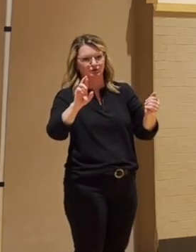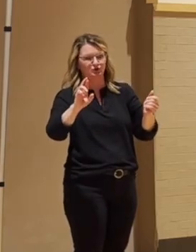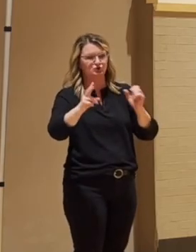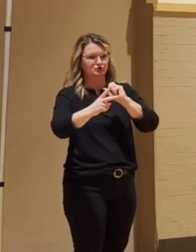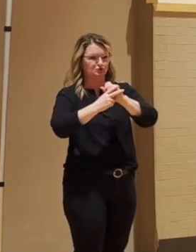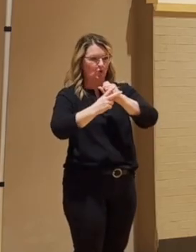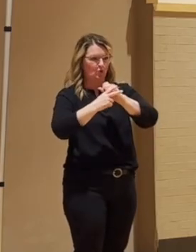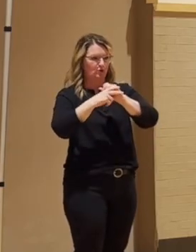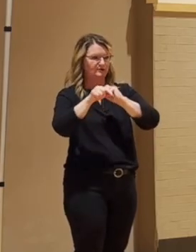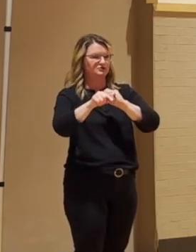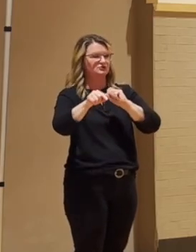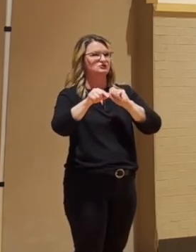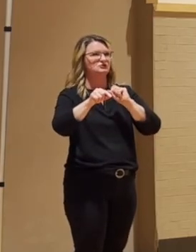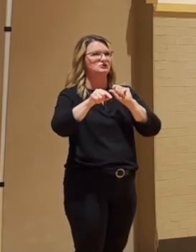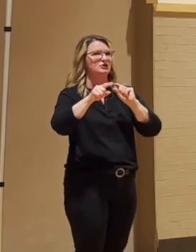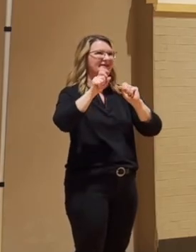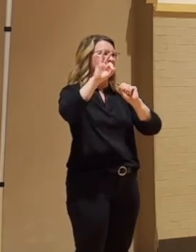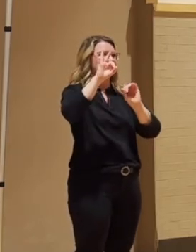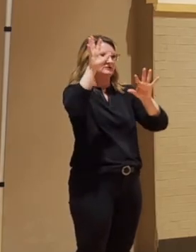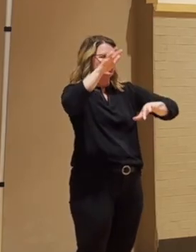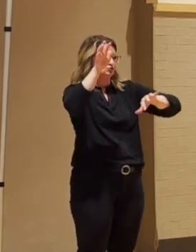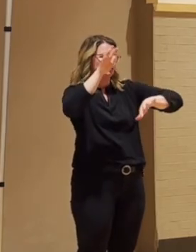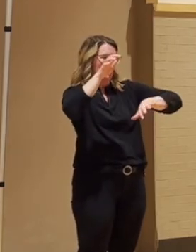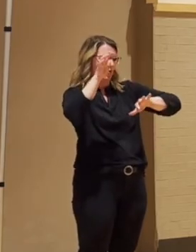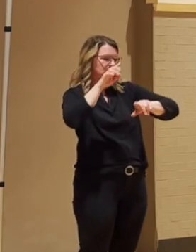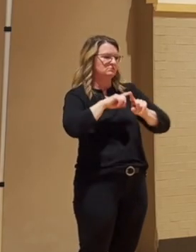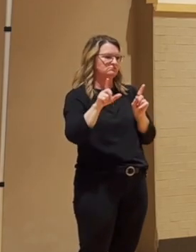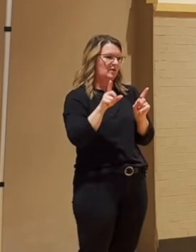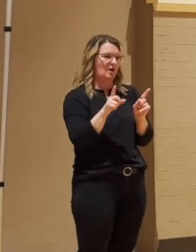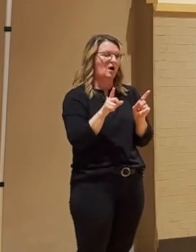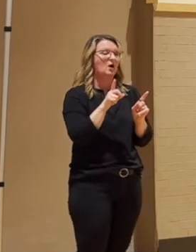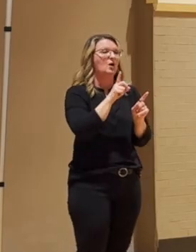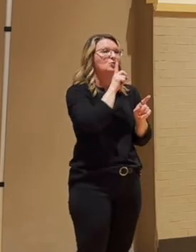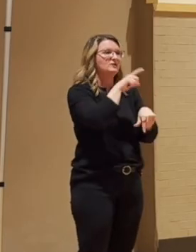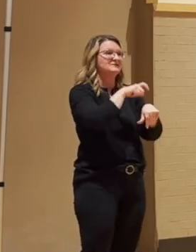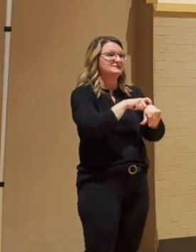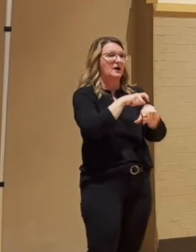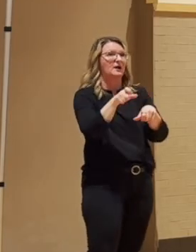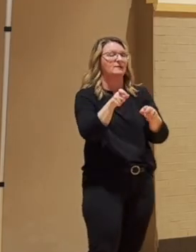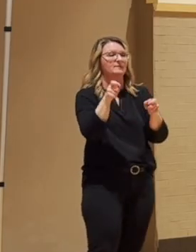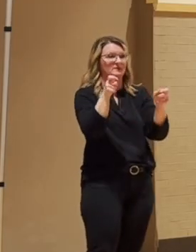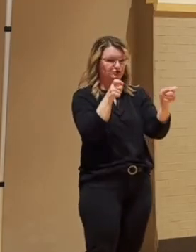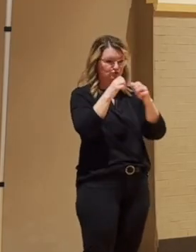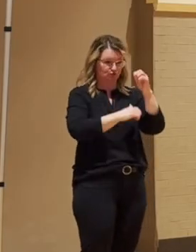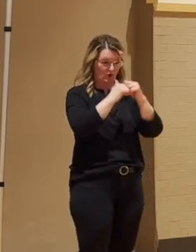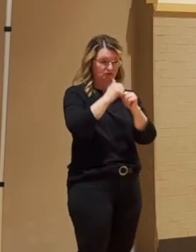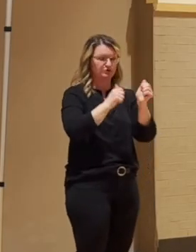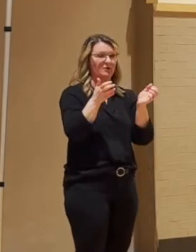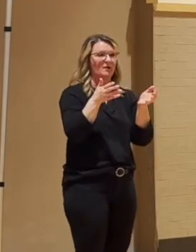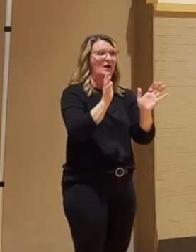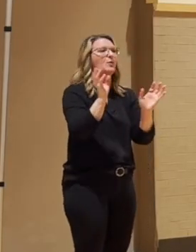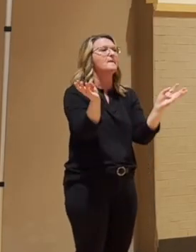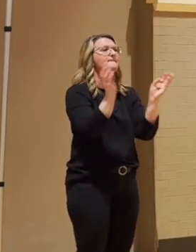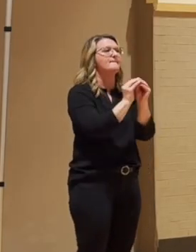storage during a heavy storm event. But what the real-time control structure is doing is allowing more